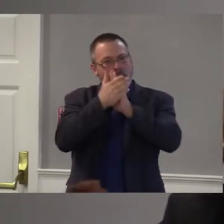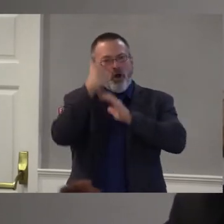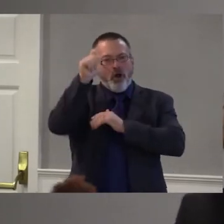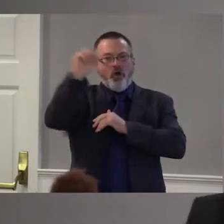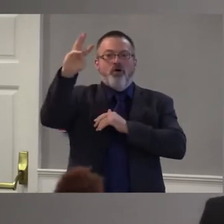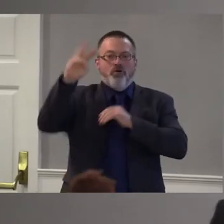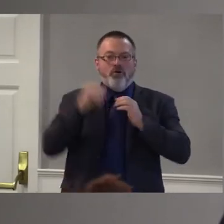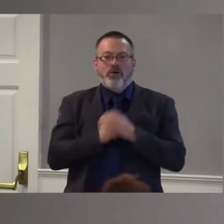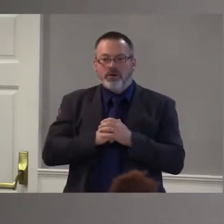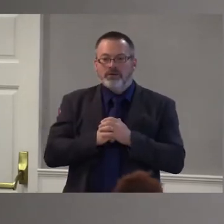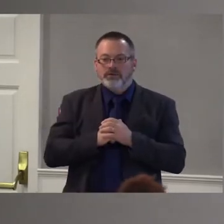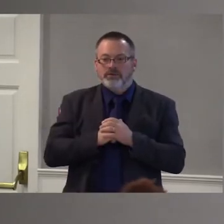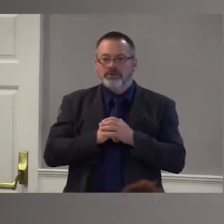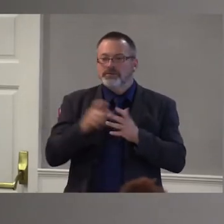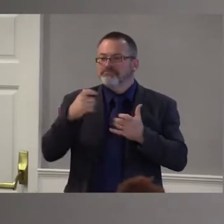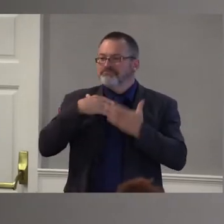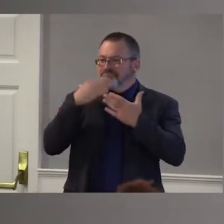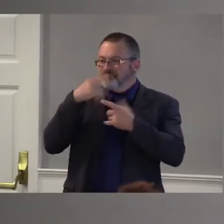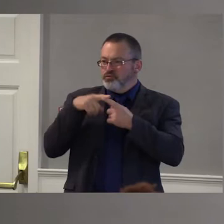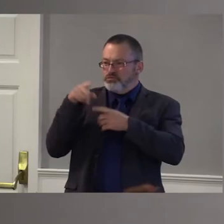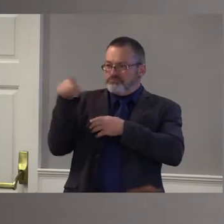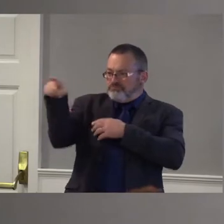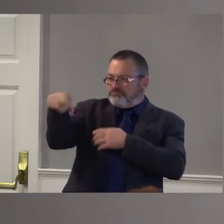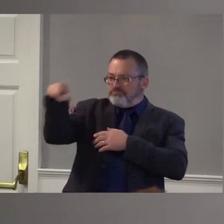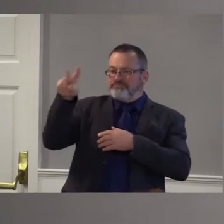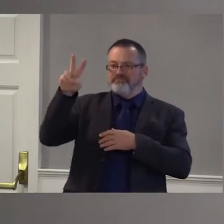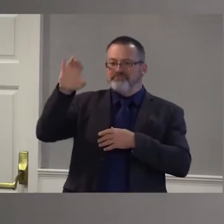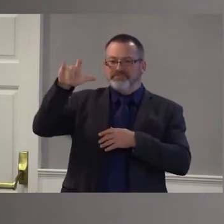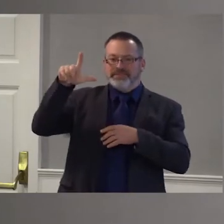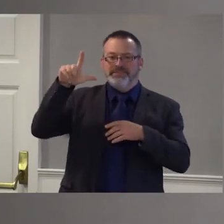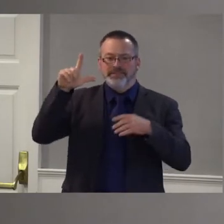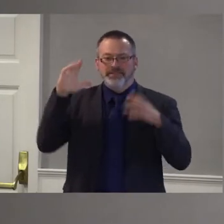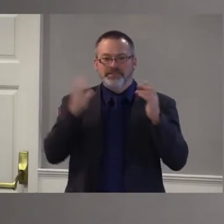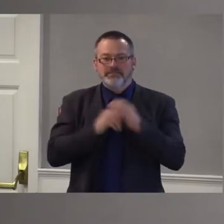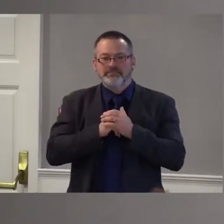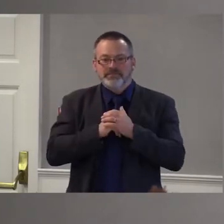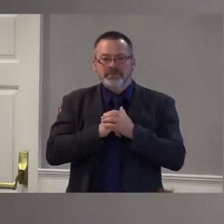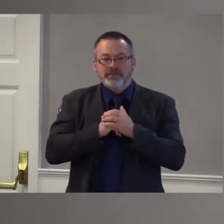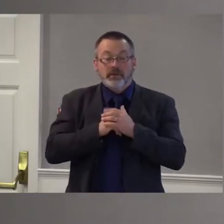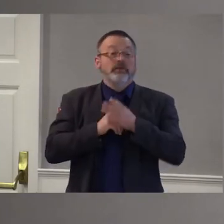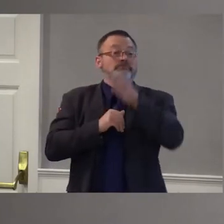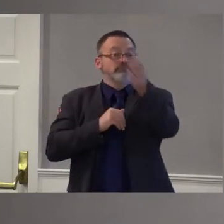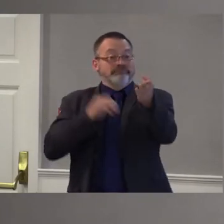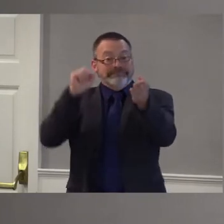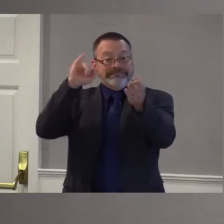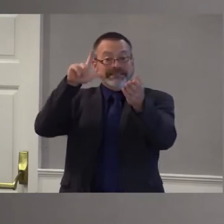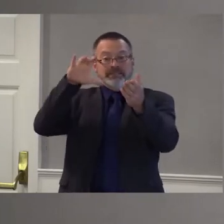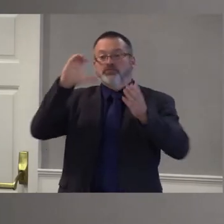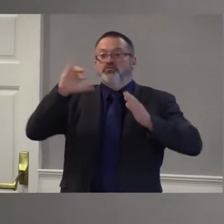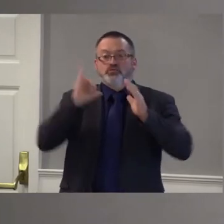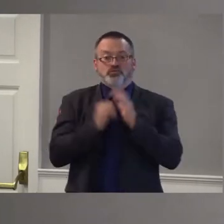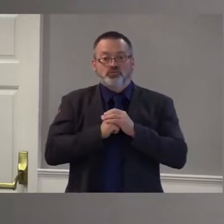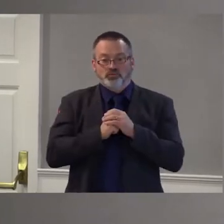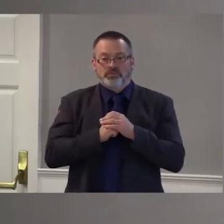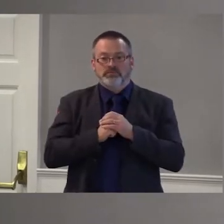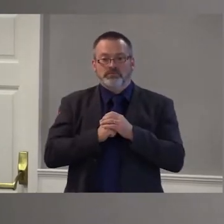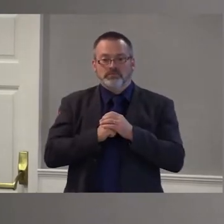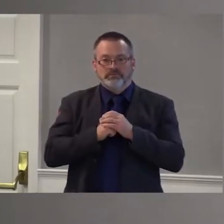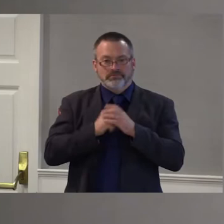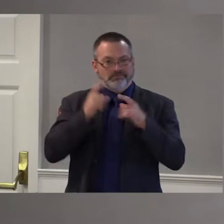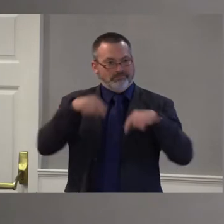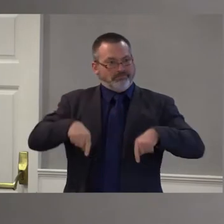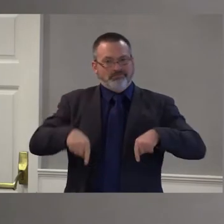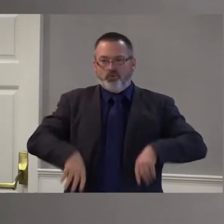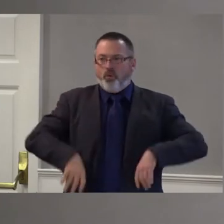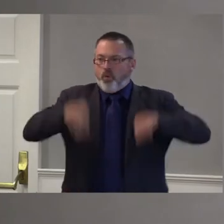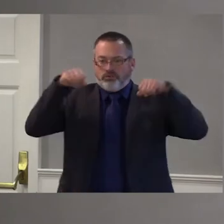Vermont Center for Independent Living and the Statewide Independent Living Council and for hosting this event, and for